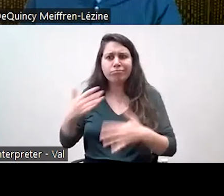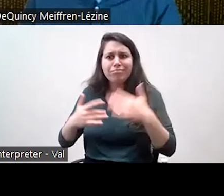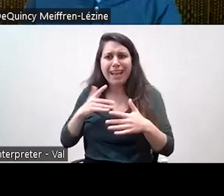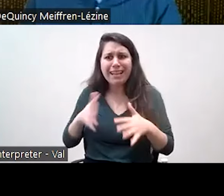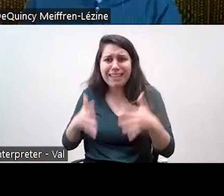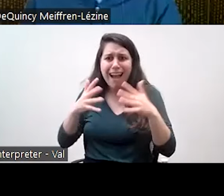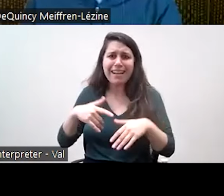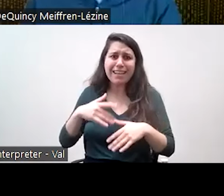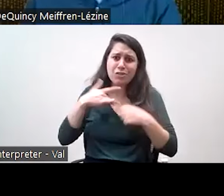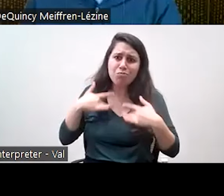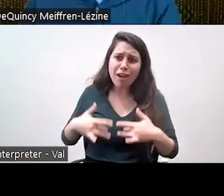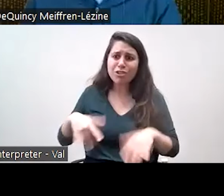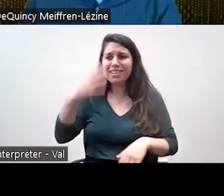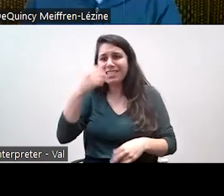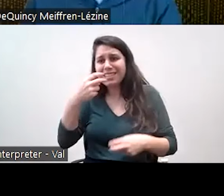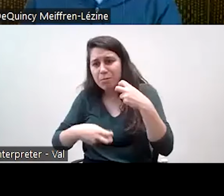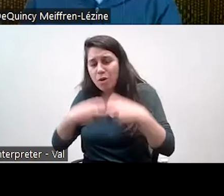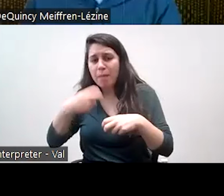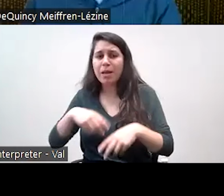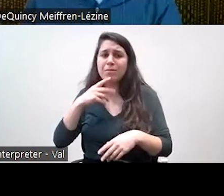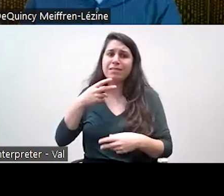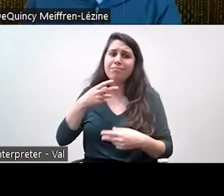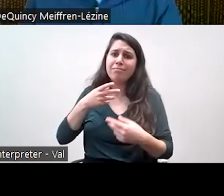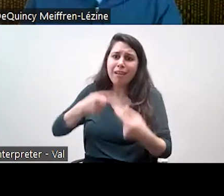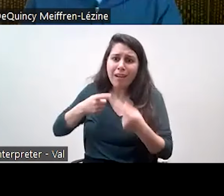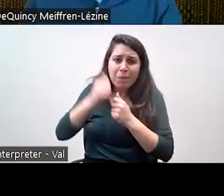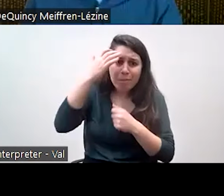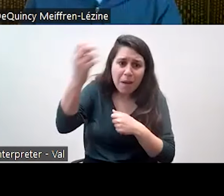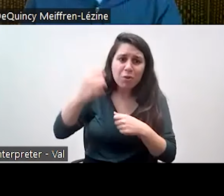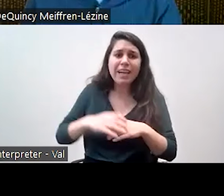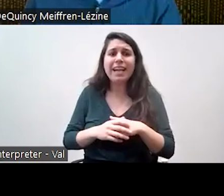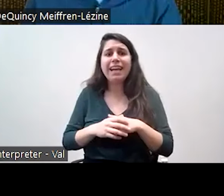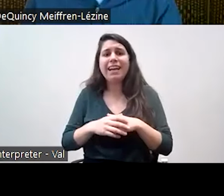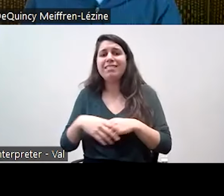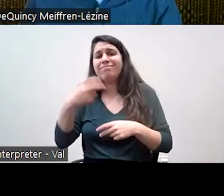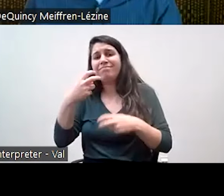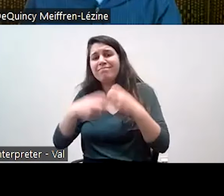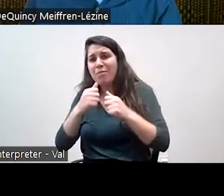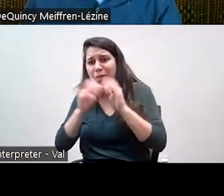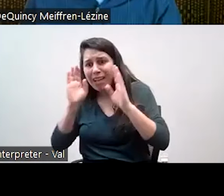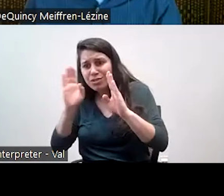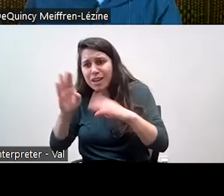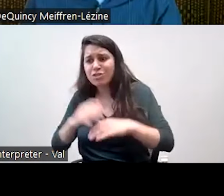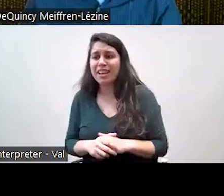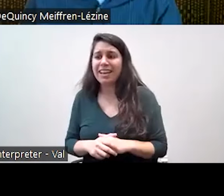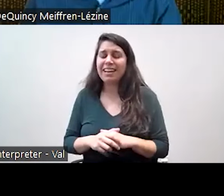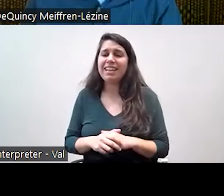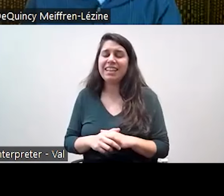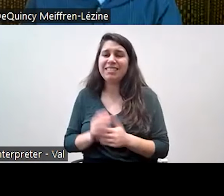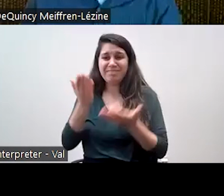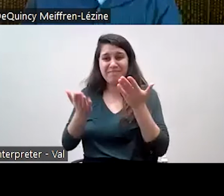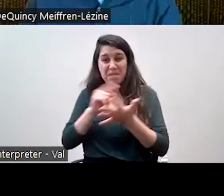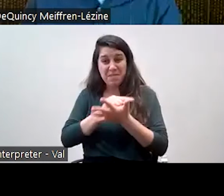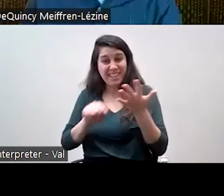sleep problems, memory difficulty with concentration, and you might notice that some of these end up looking exactly like the